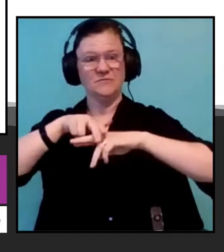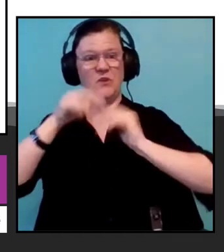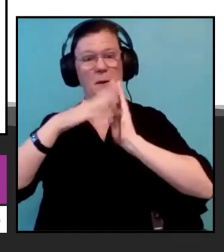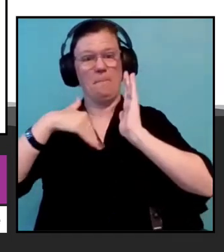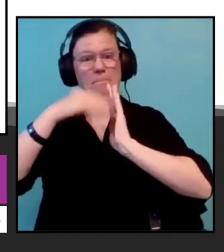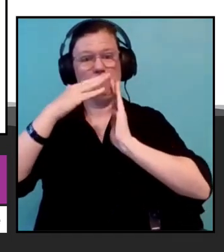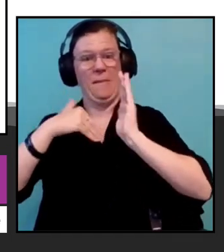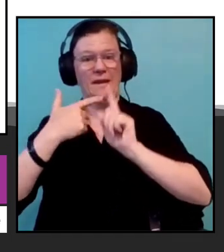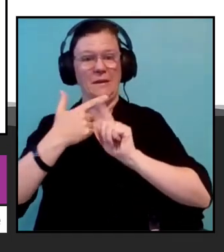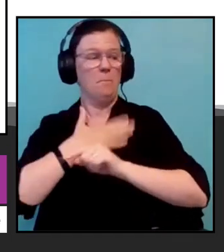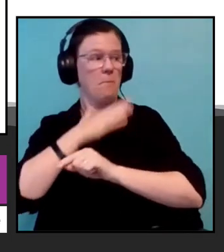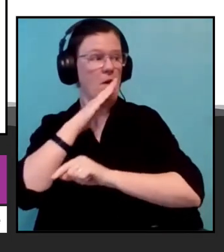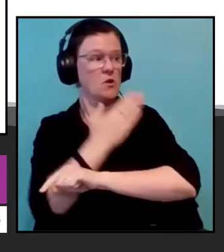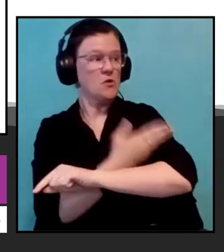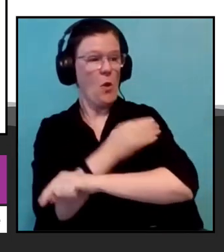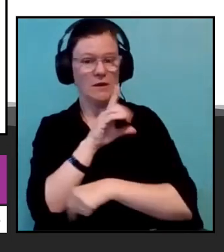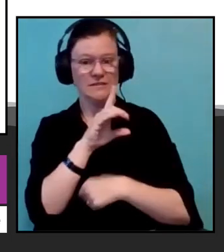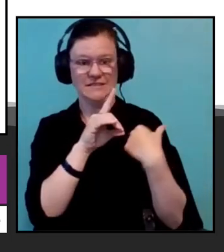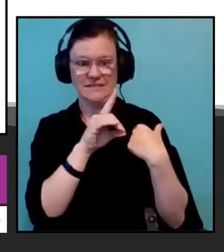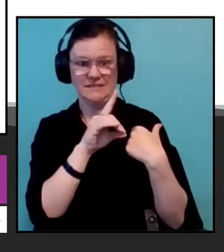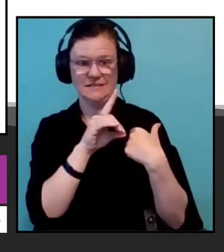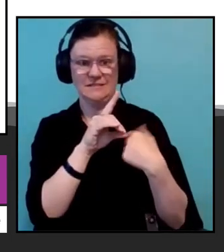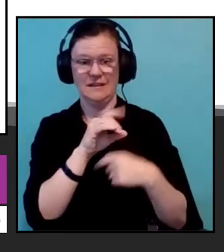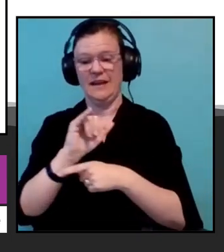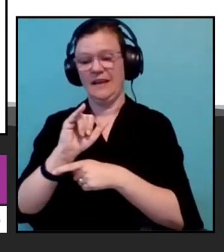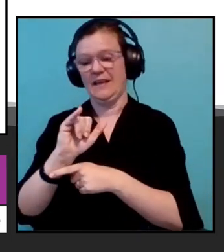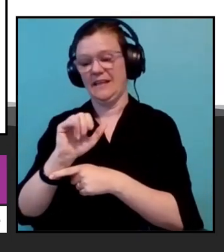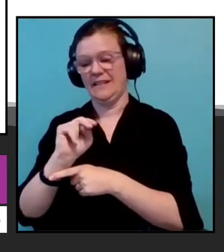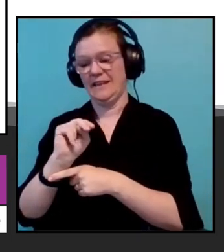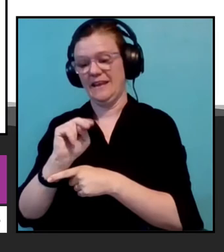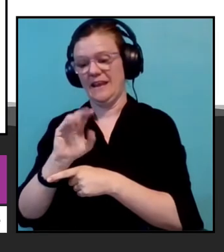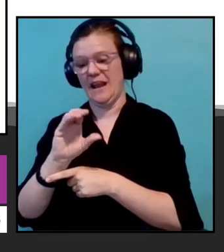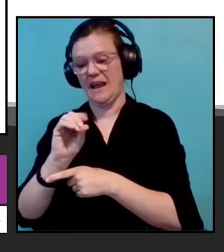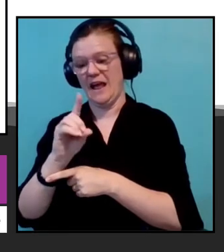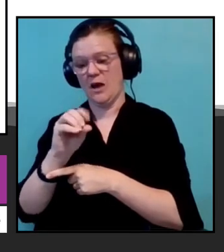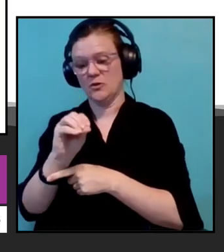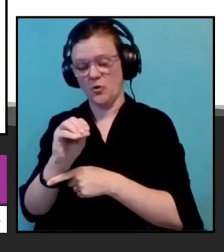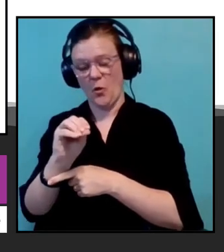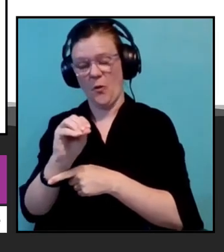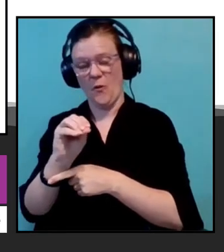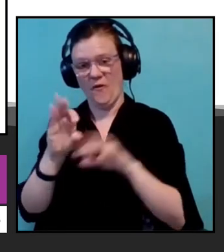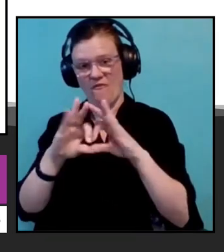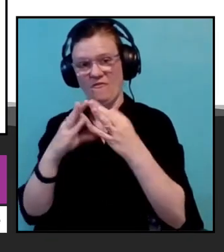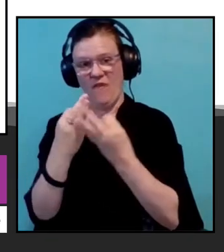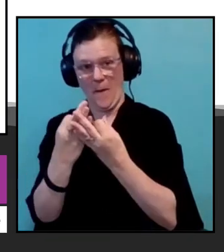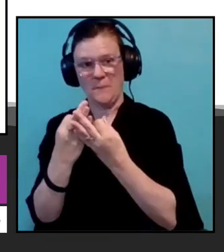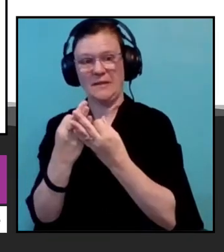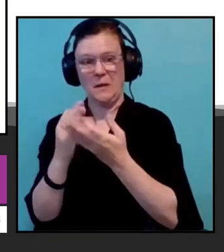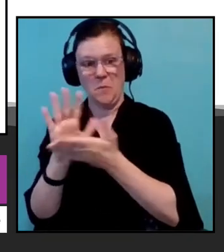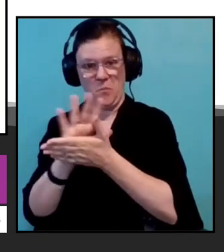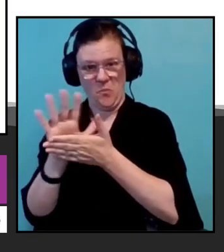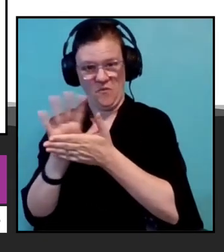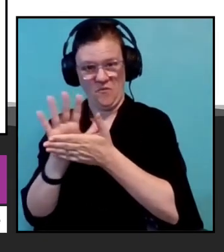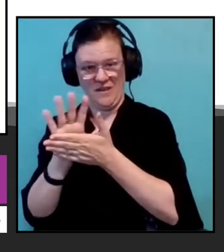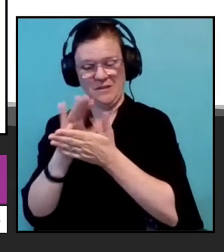she made of the Encanto family, which was a hit earlier in the year.